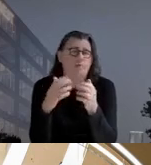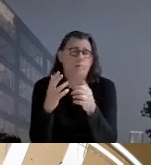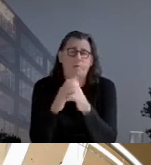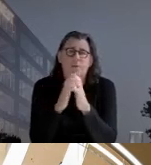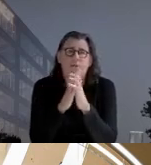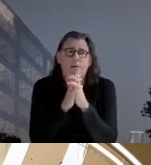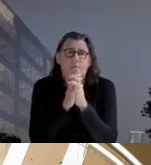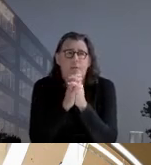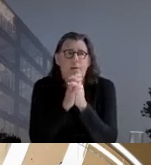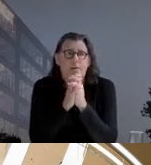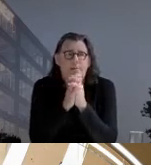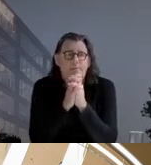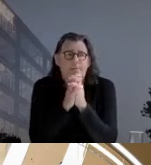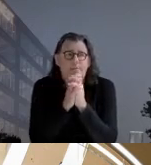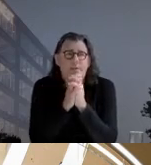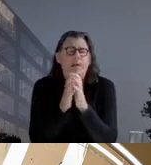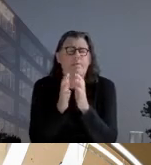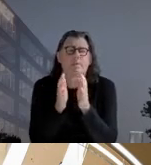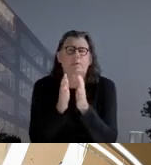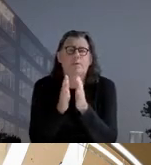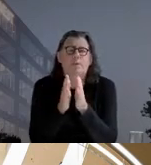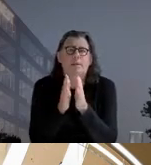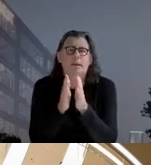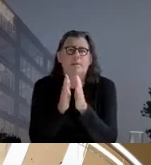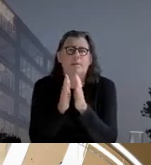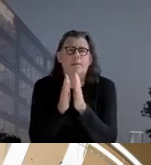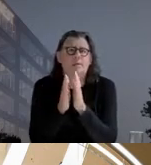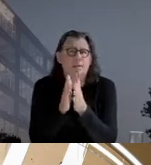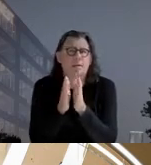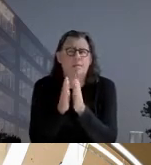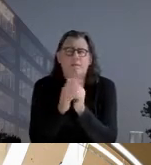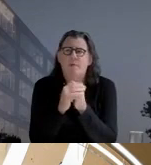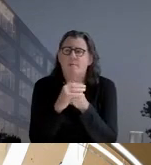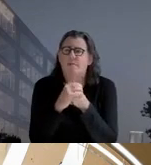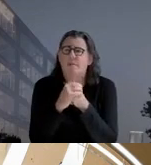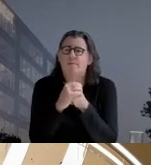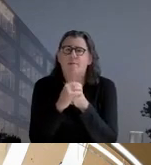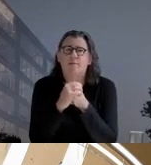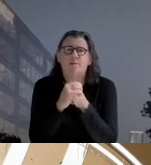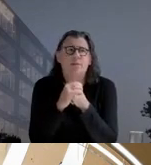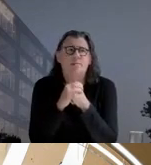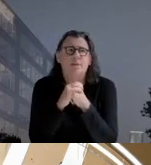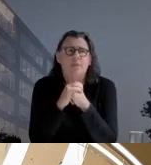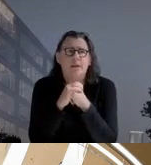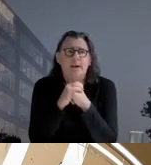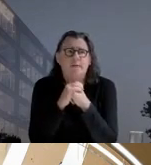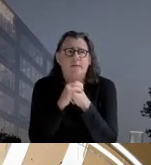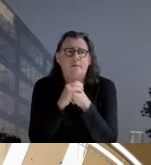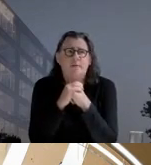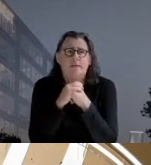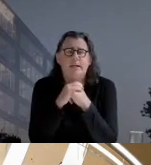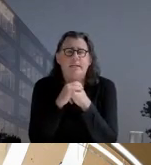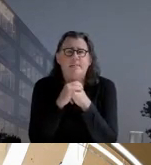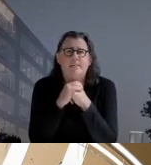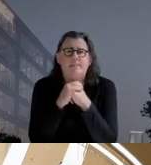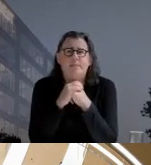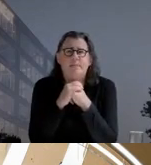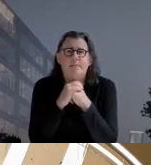or one of those kind of products. I can't remember which one exactly we used. I think it was Fiber C that we used the EPD data